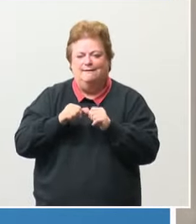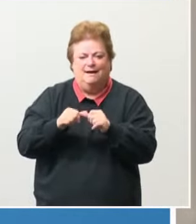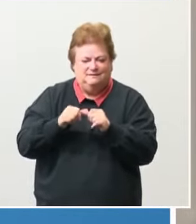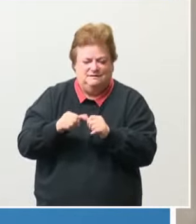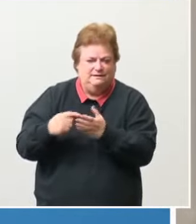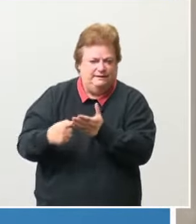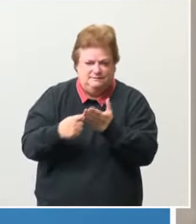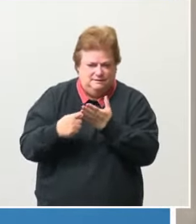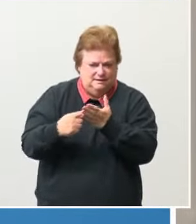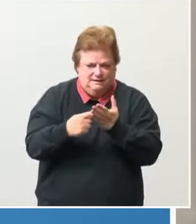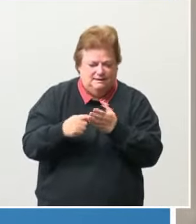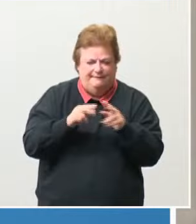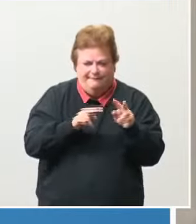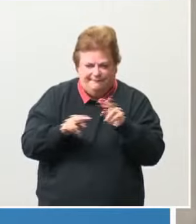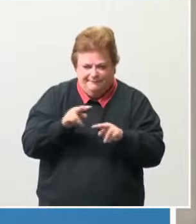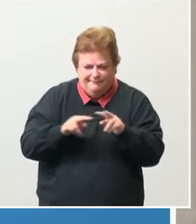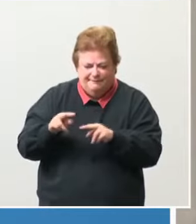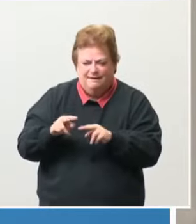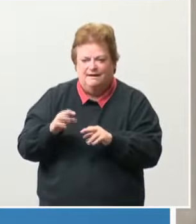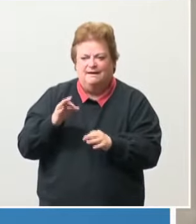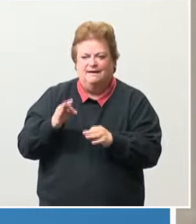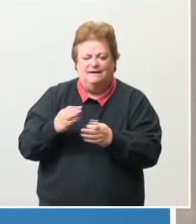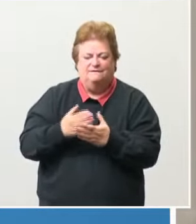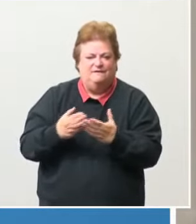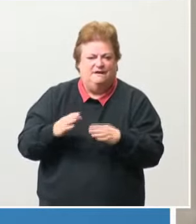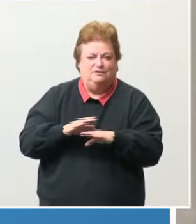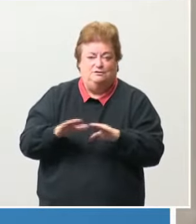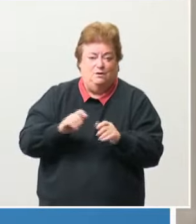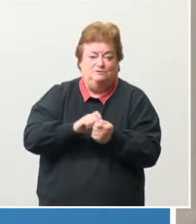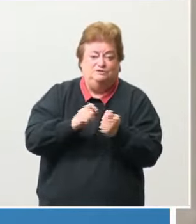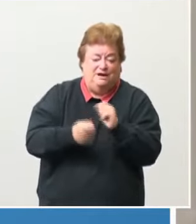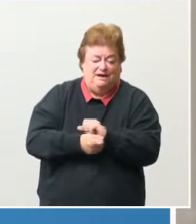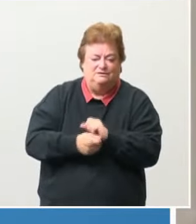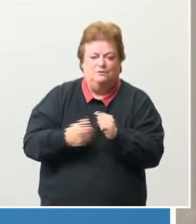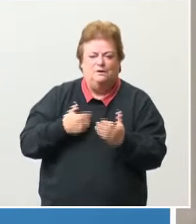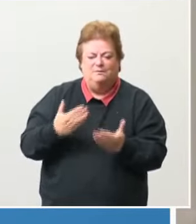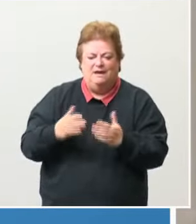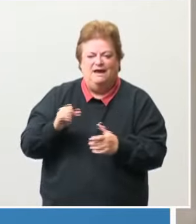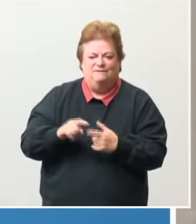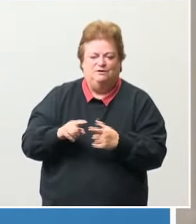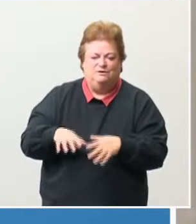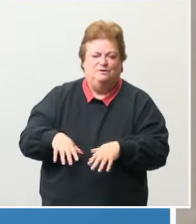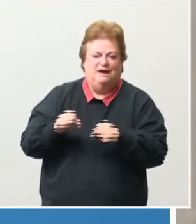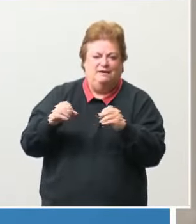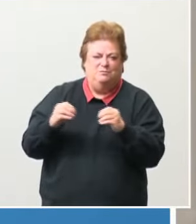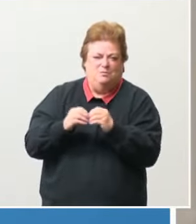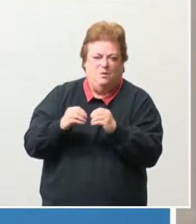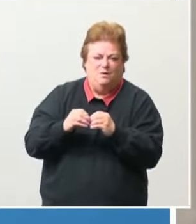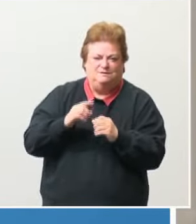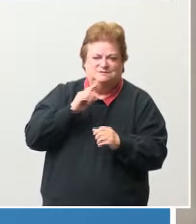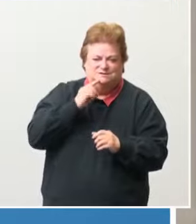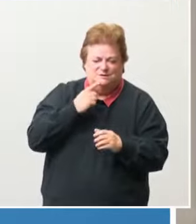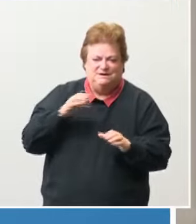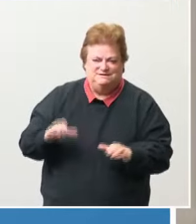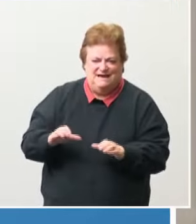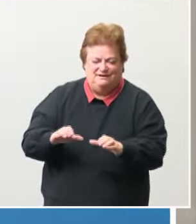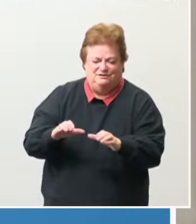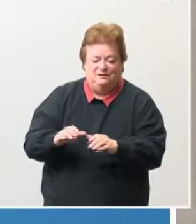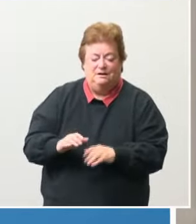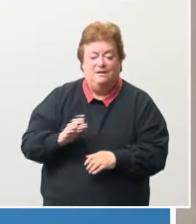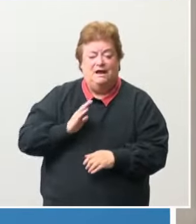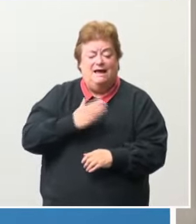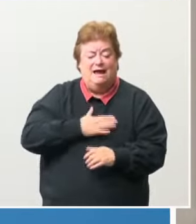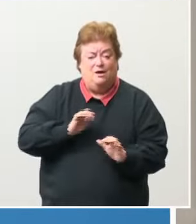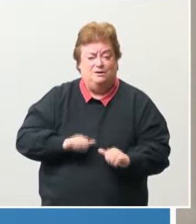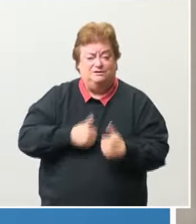conversation, and if things don't subside, obviously, we'll probably have to take even more dramatic actions. The challenge with that is